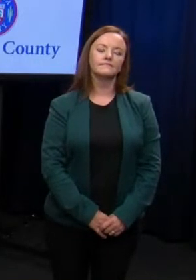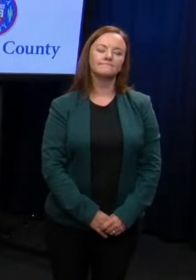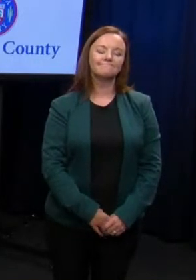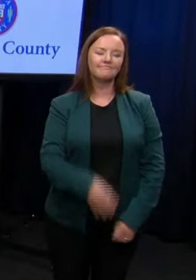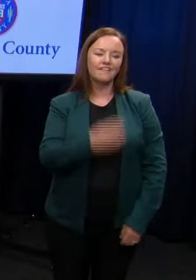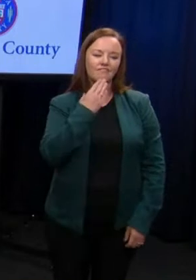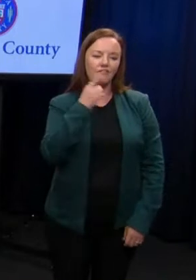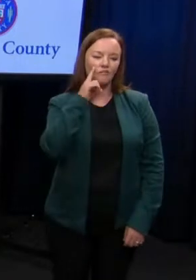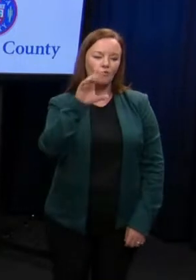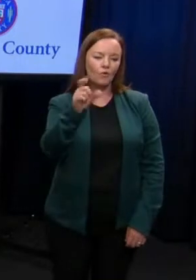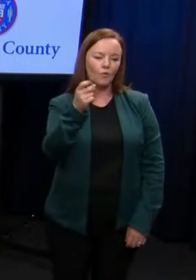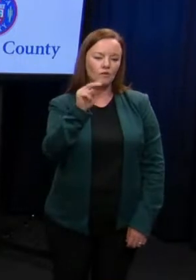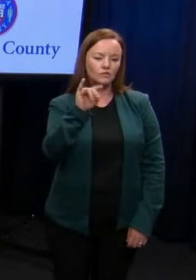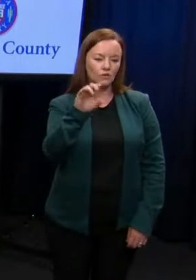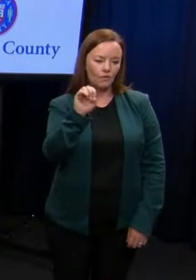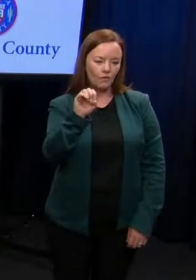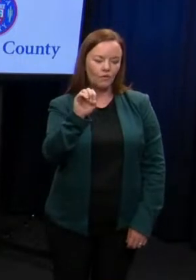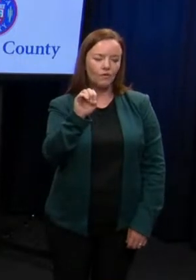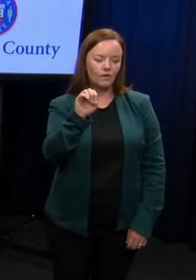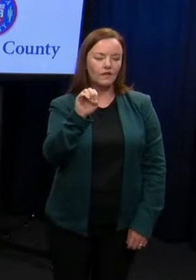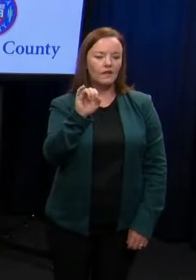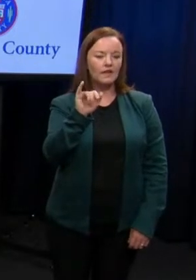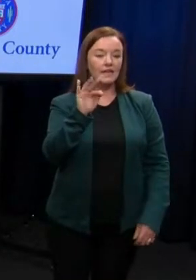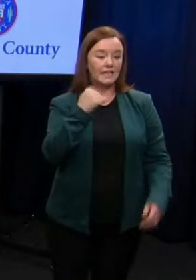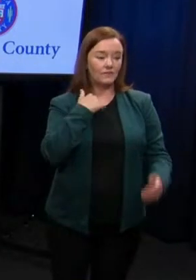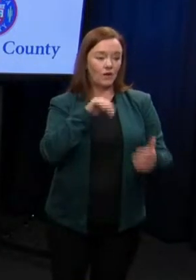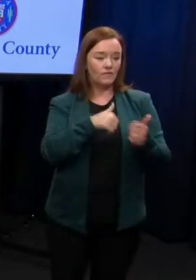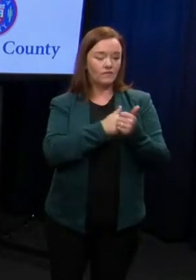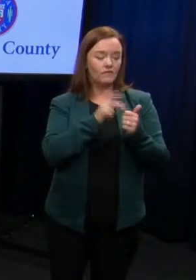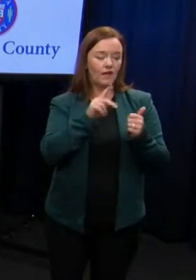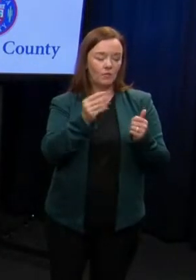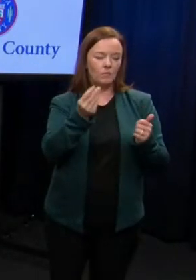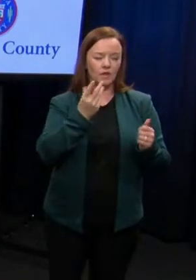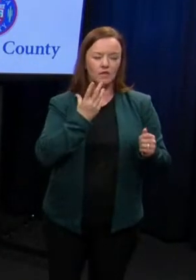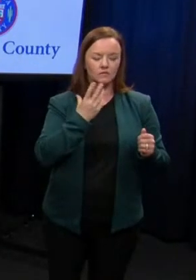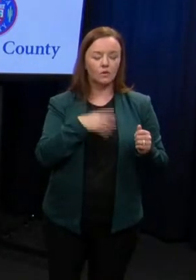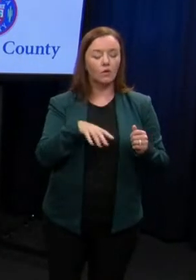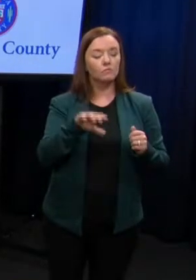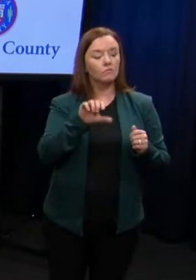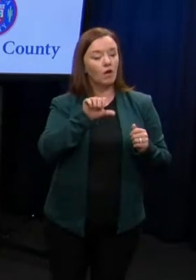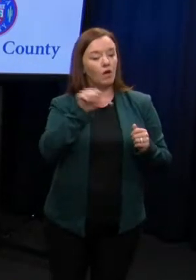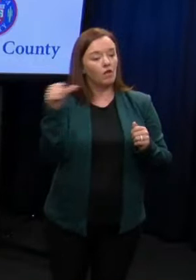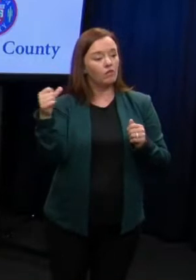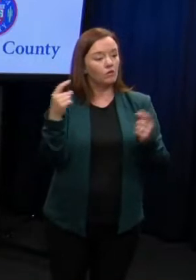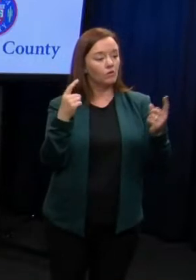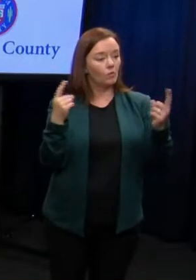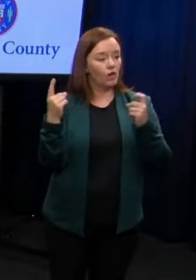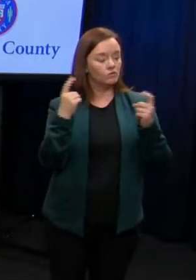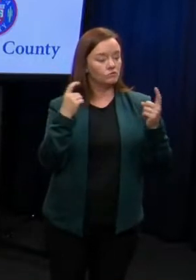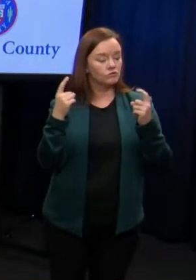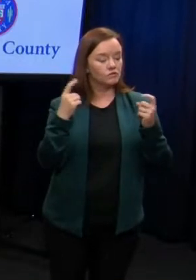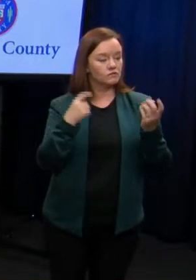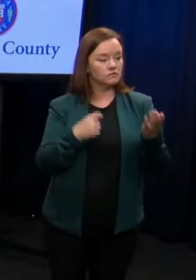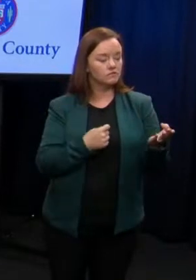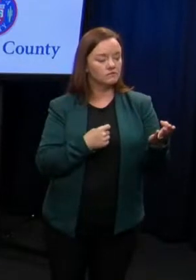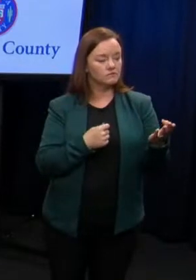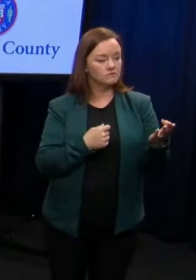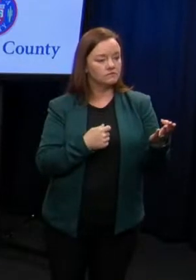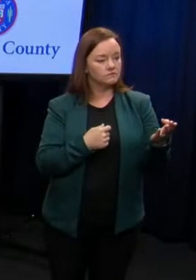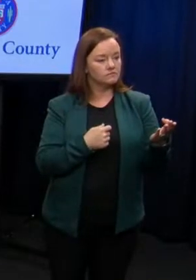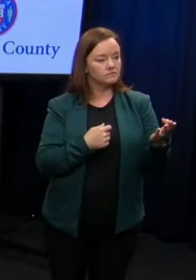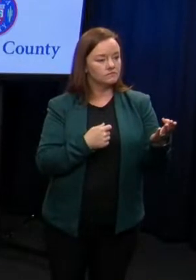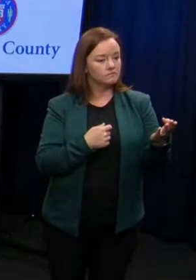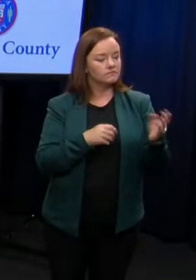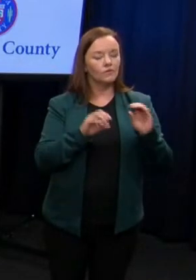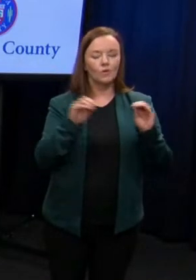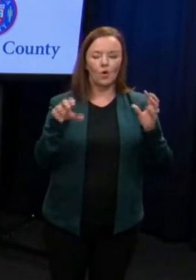Thank you for the question, Nicole, and if you do have a follow-up to that, just let us know. Jennifer, do you have any other folks waiting to ask a question?